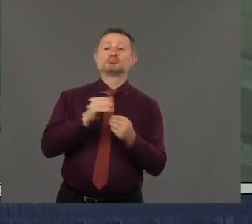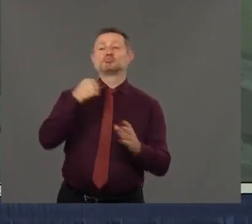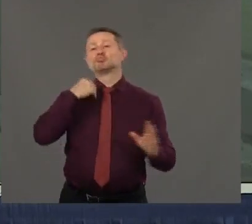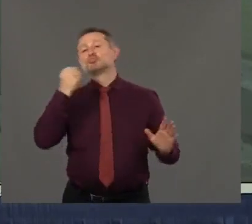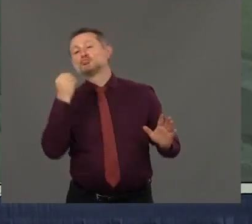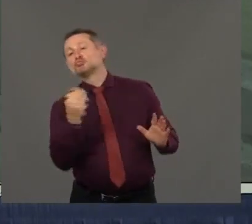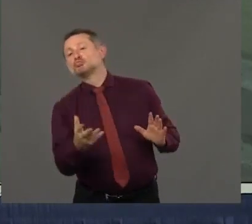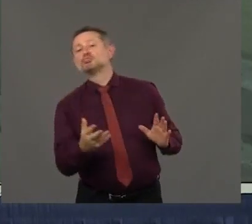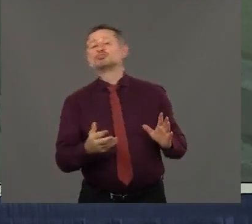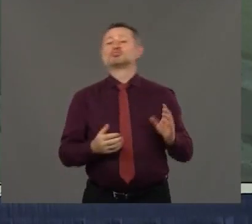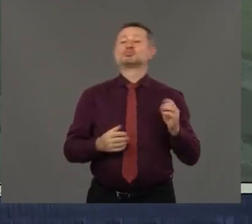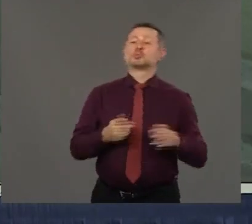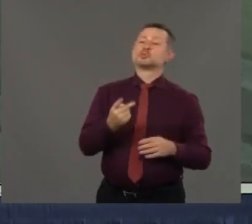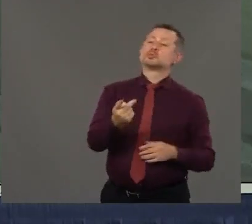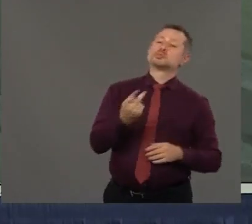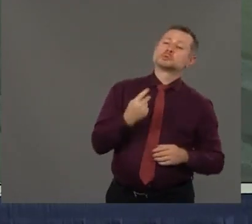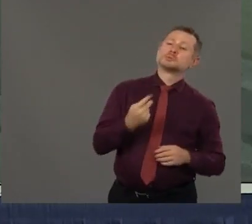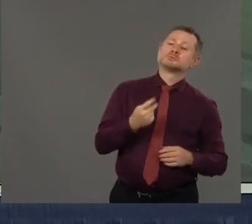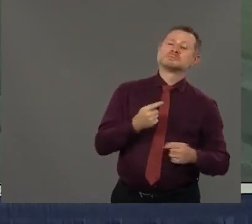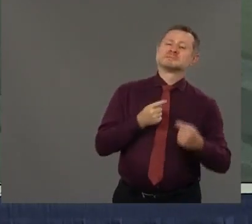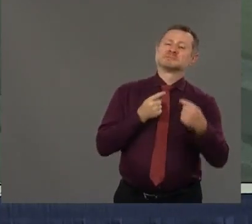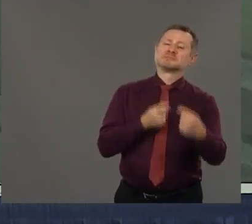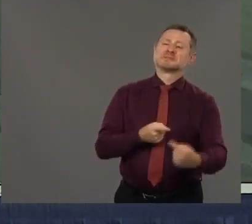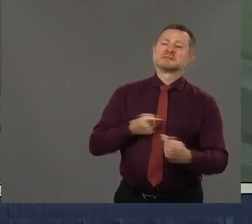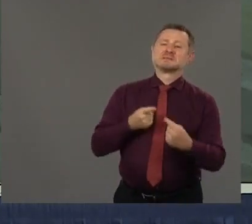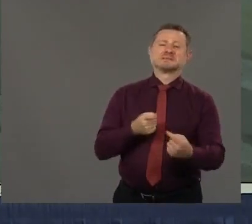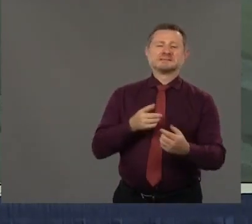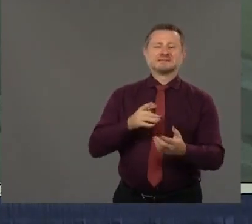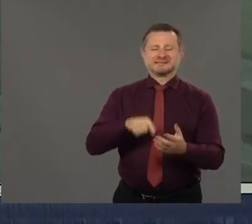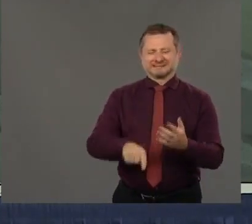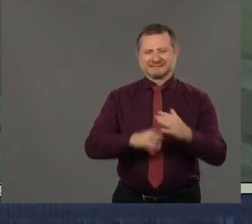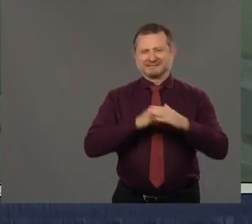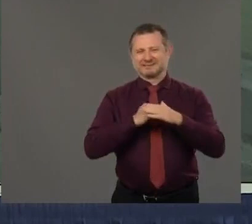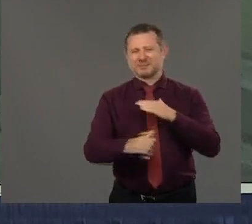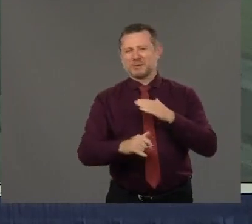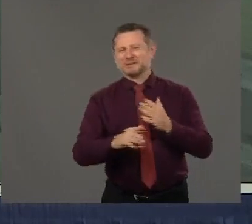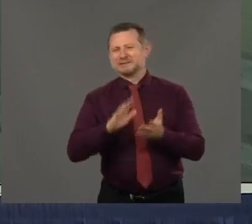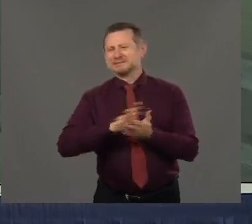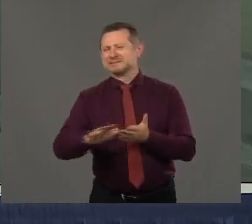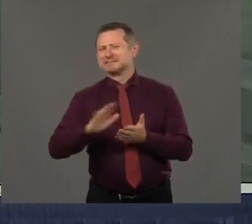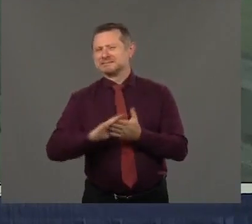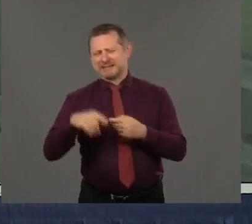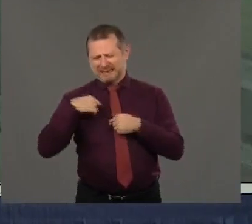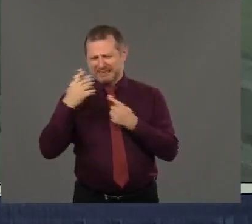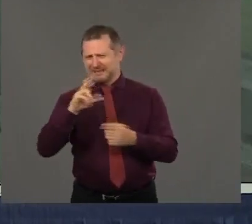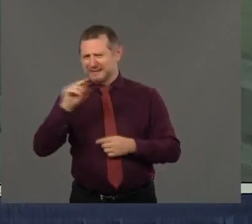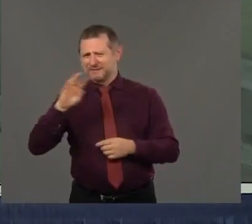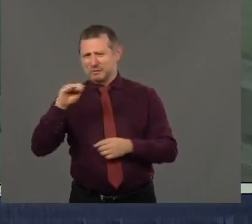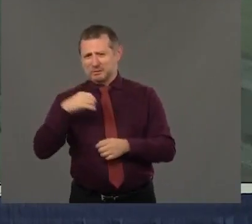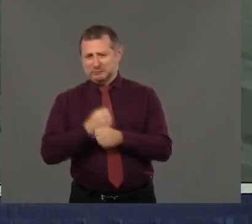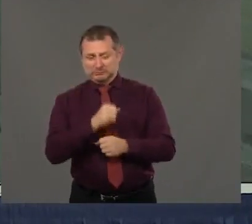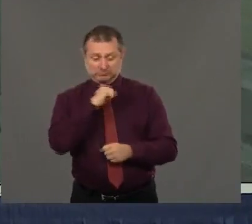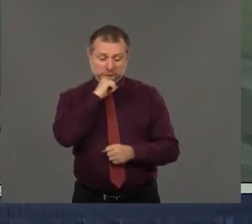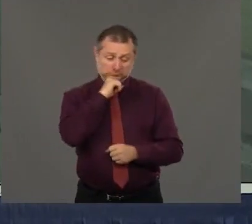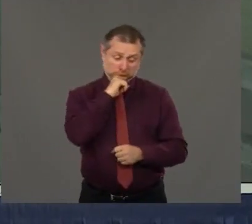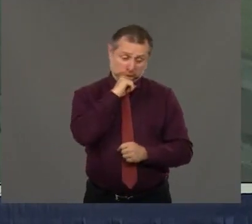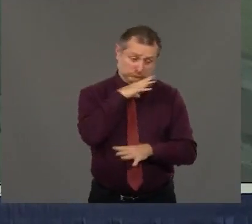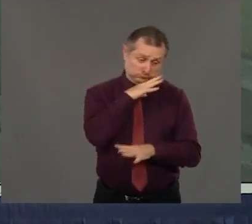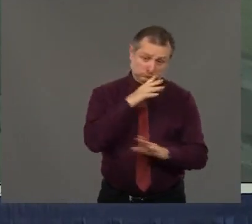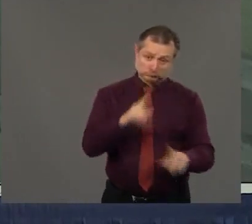we've been arguing about cleaning the trains for decades, and the trains have been dirty for decades,